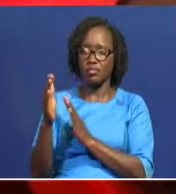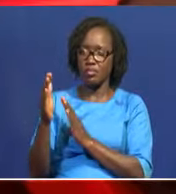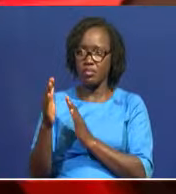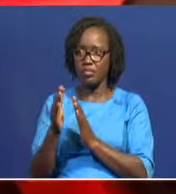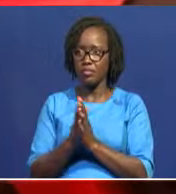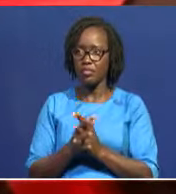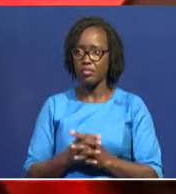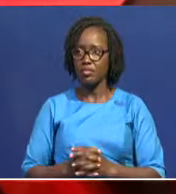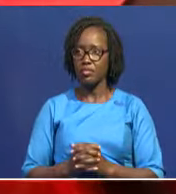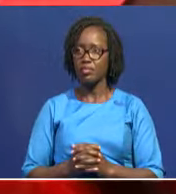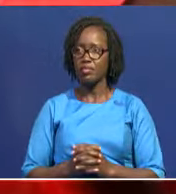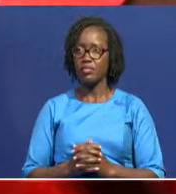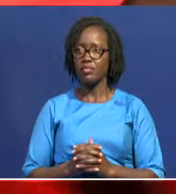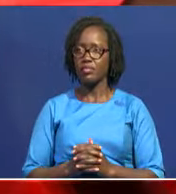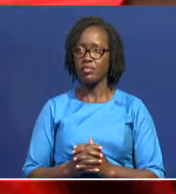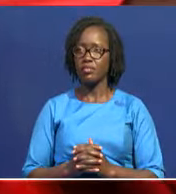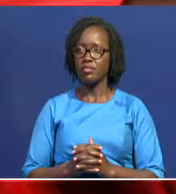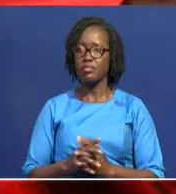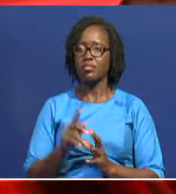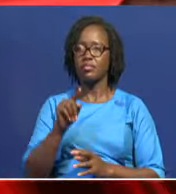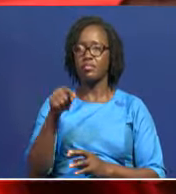Mida Creek.